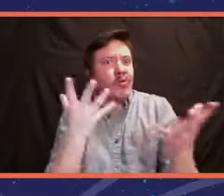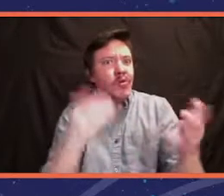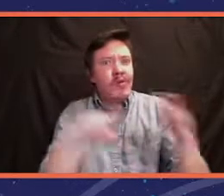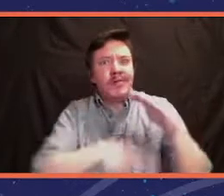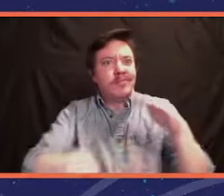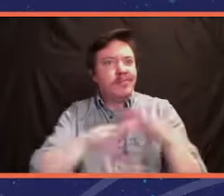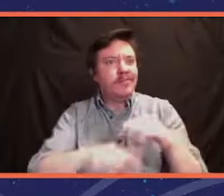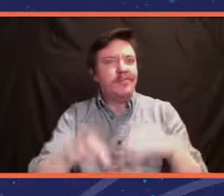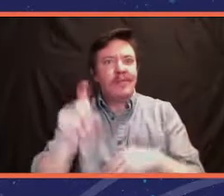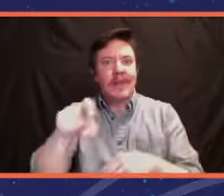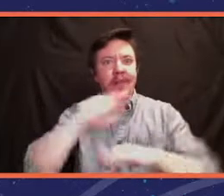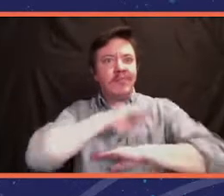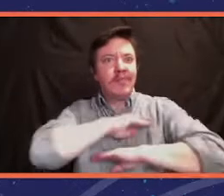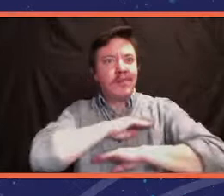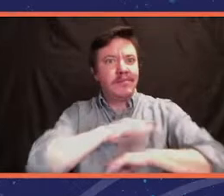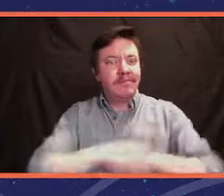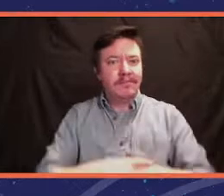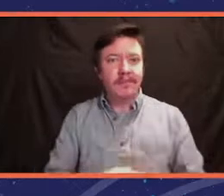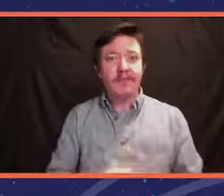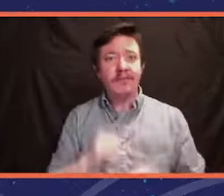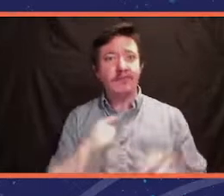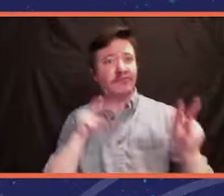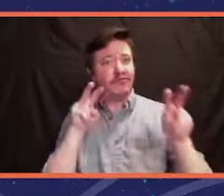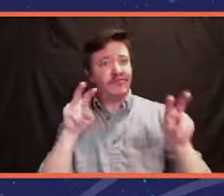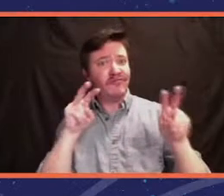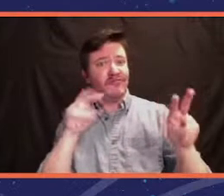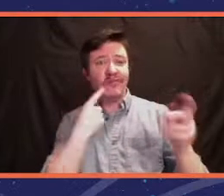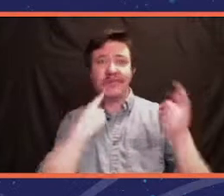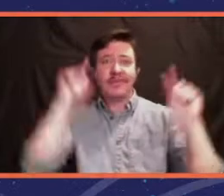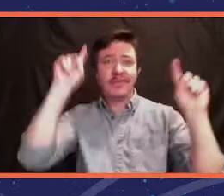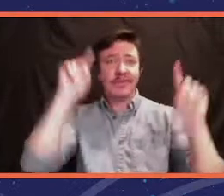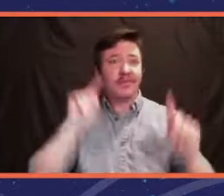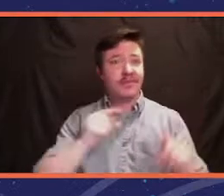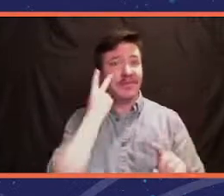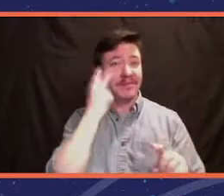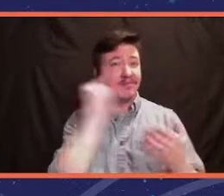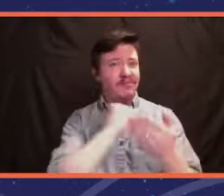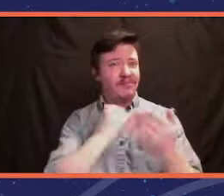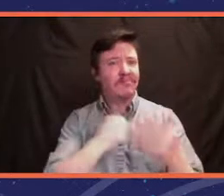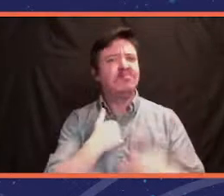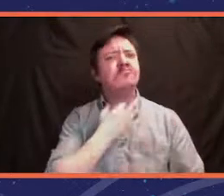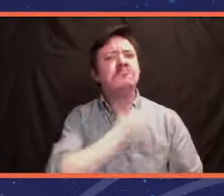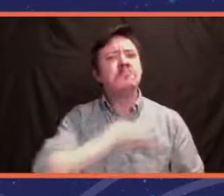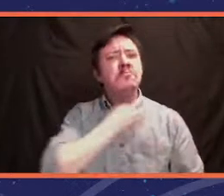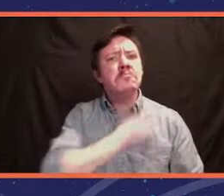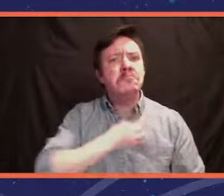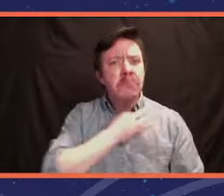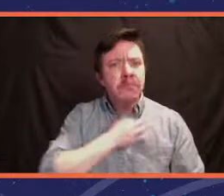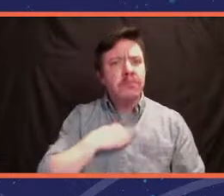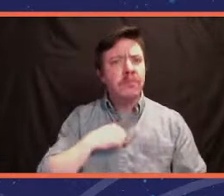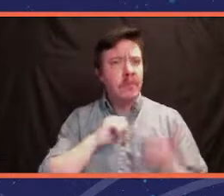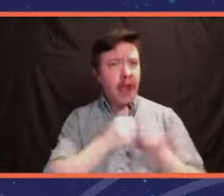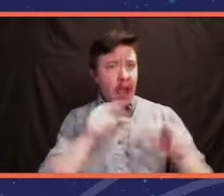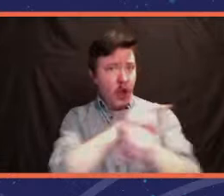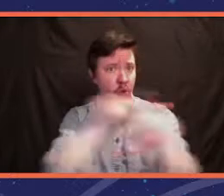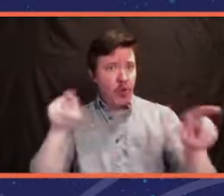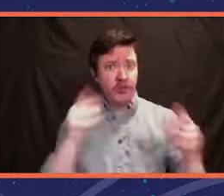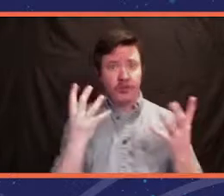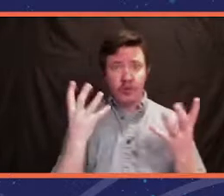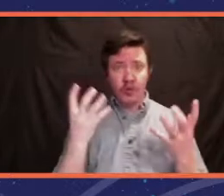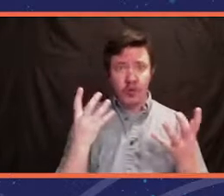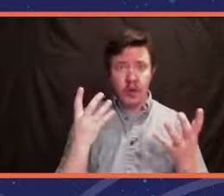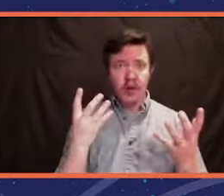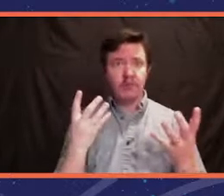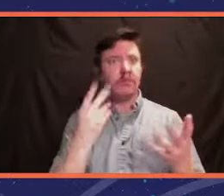that we're finally getting to see this. And I'm just curious, how would you all like to see these pieces impact the communities that